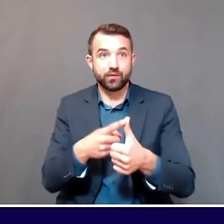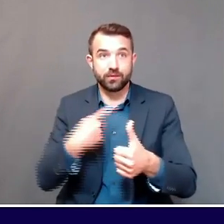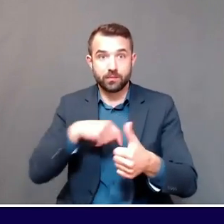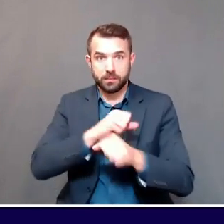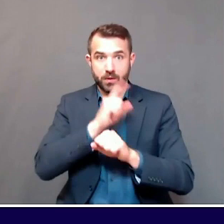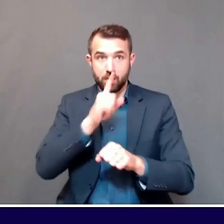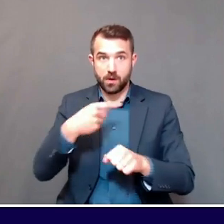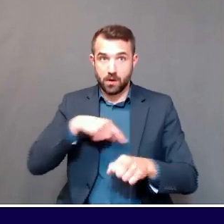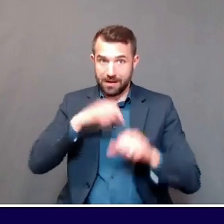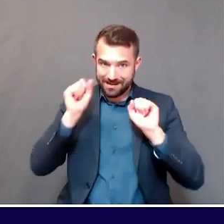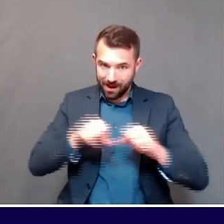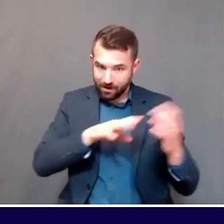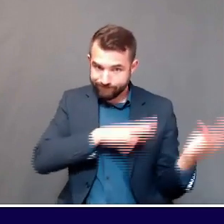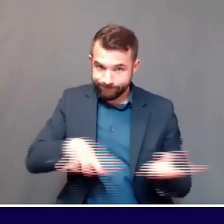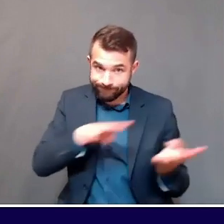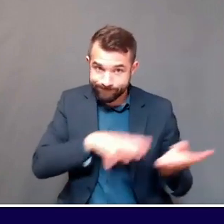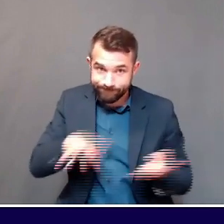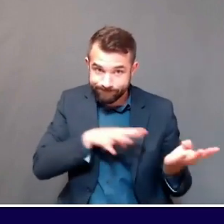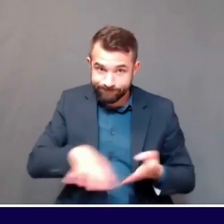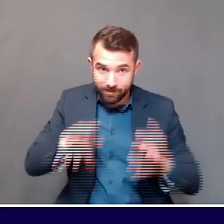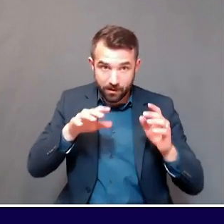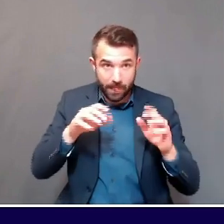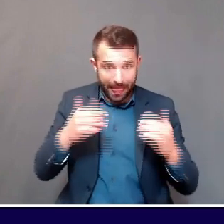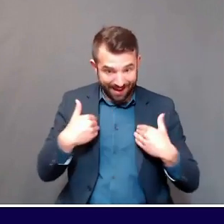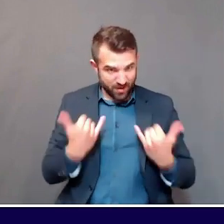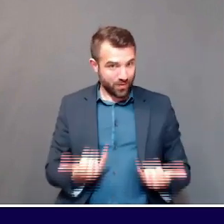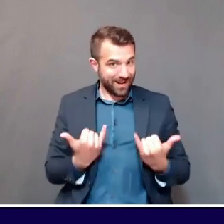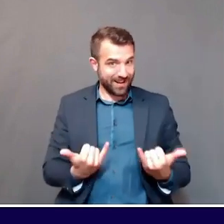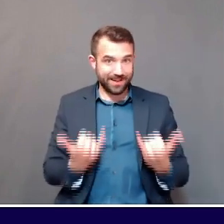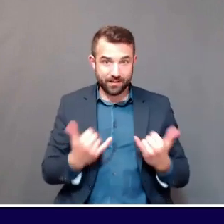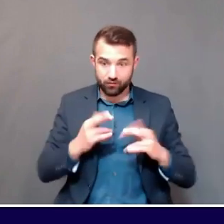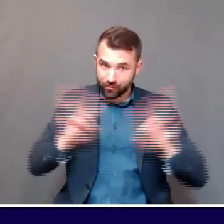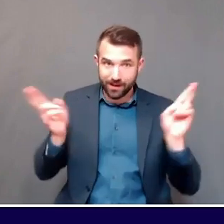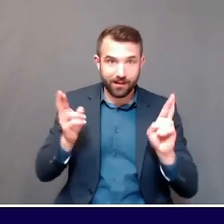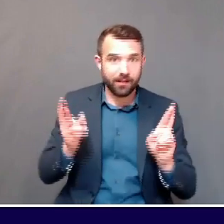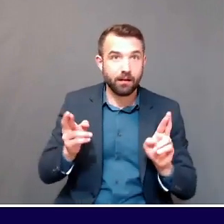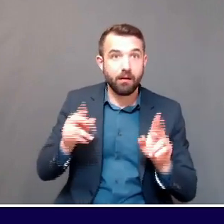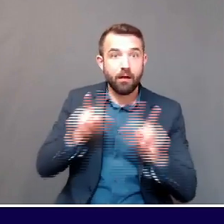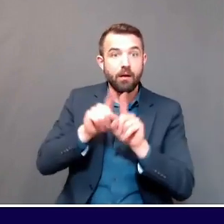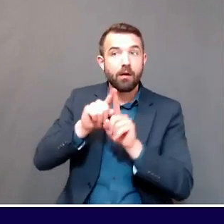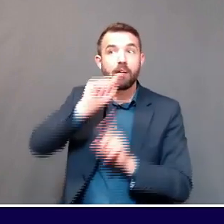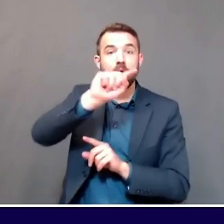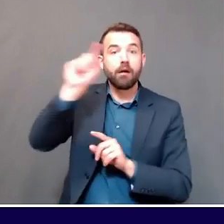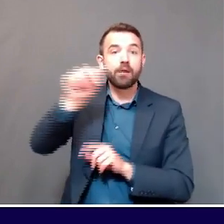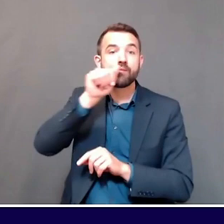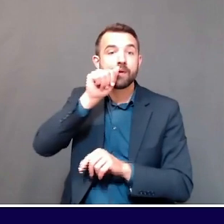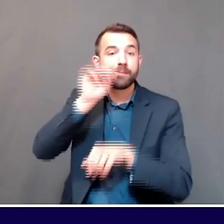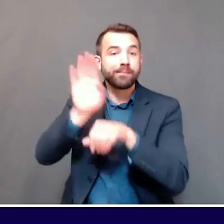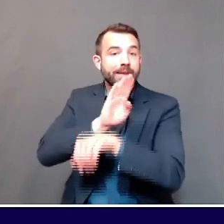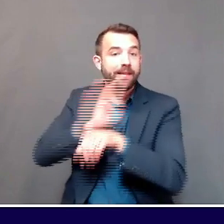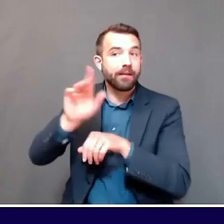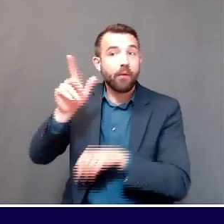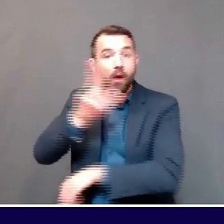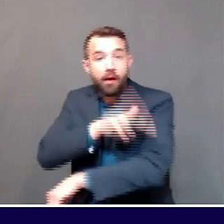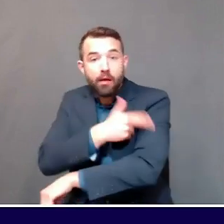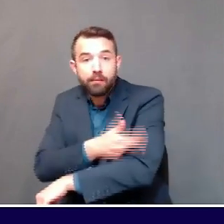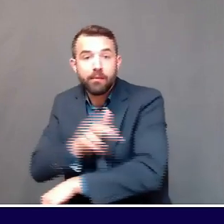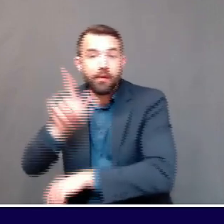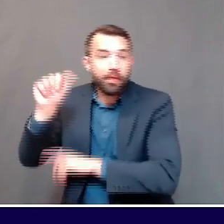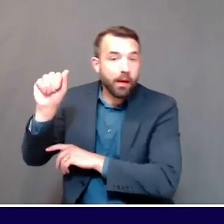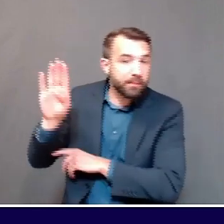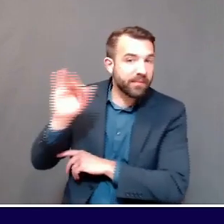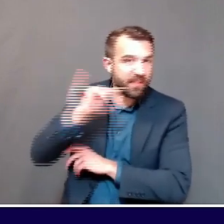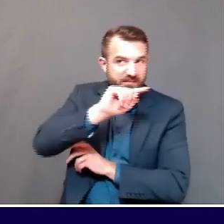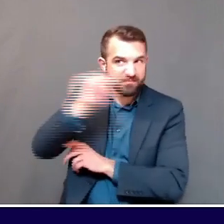tests at our laboratory in Augusta and at other laboratories across the state. The tests don't just run